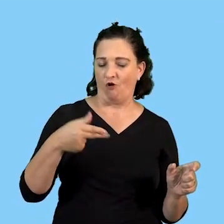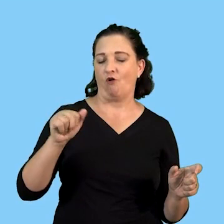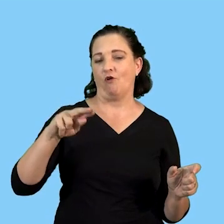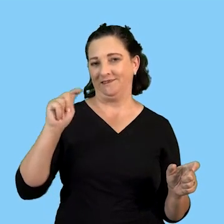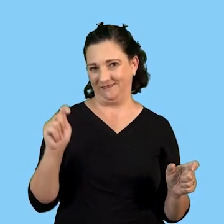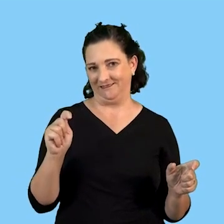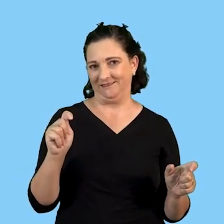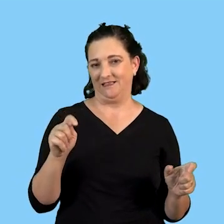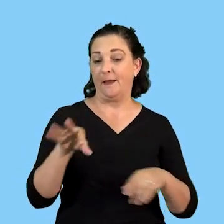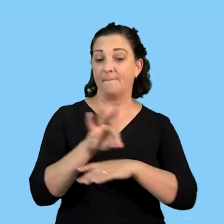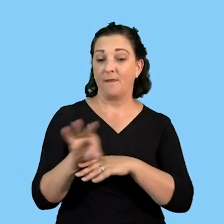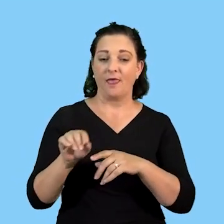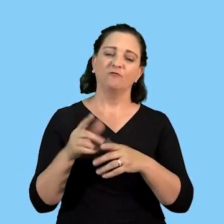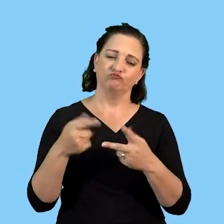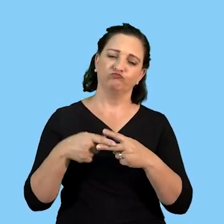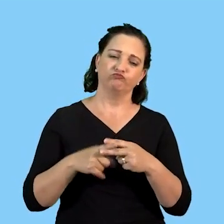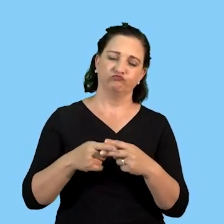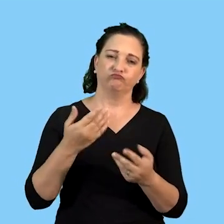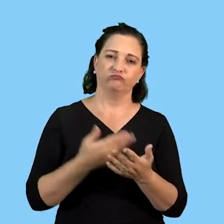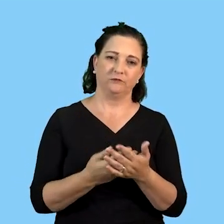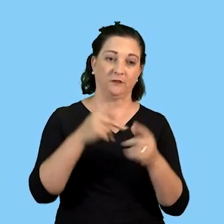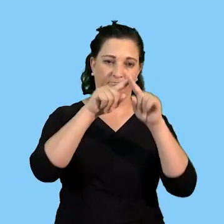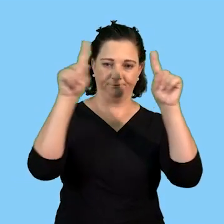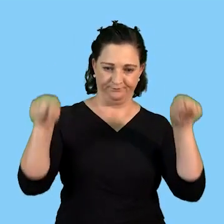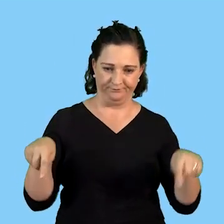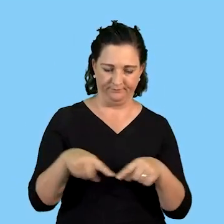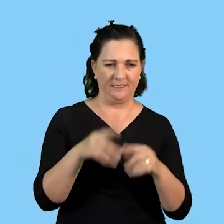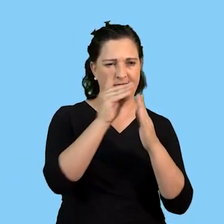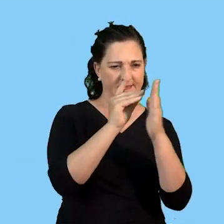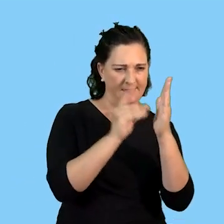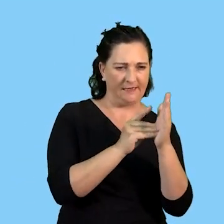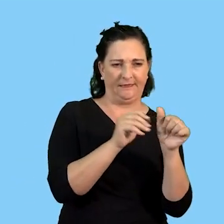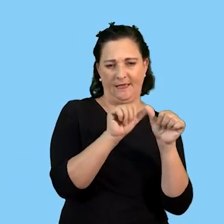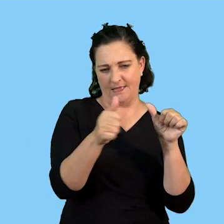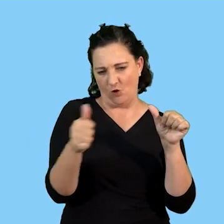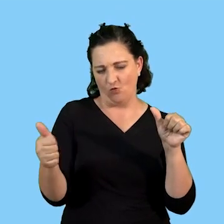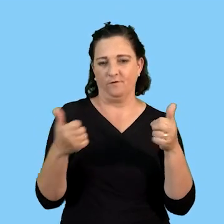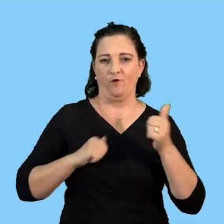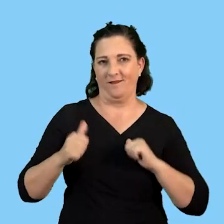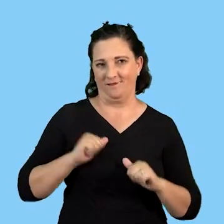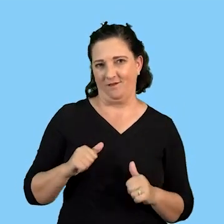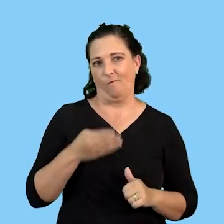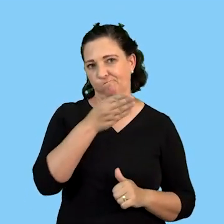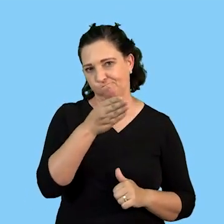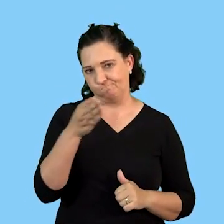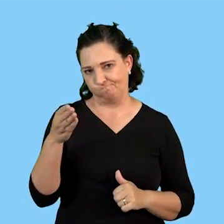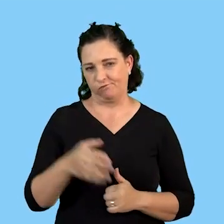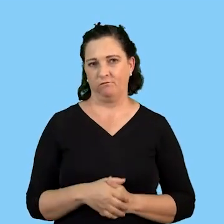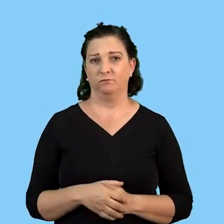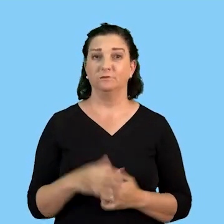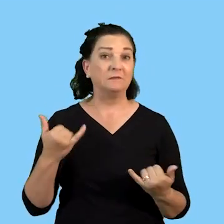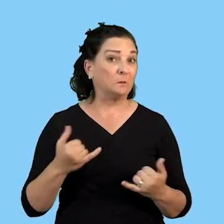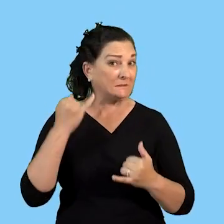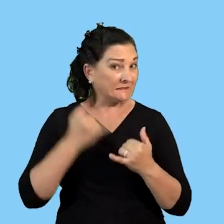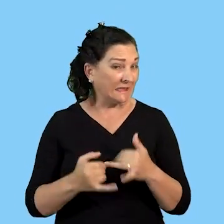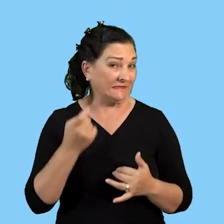a planning tool that indicates dates, duration, and sequence of activities. Now let's look at the